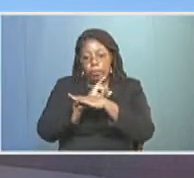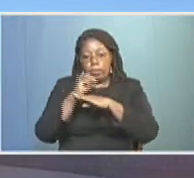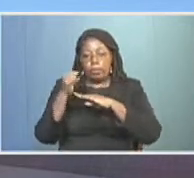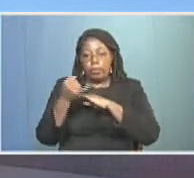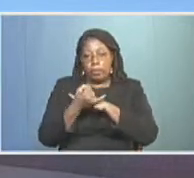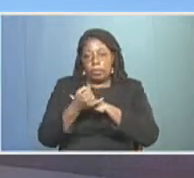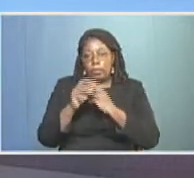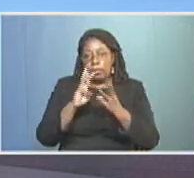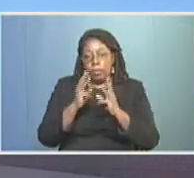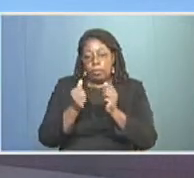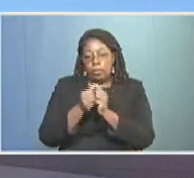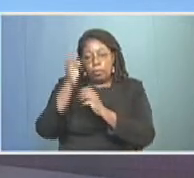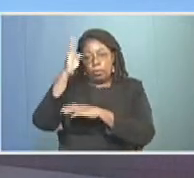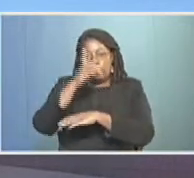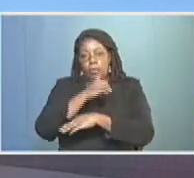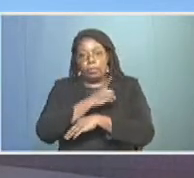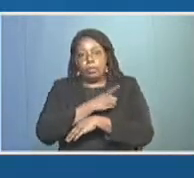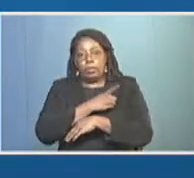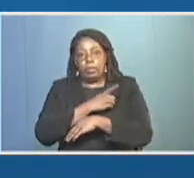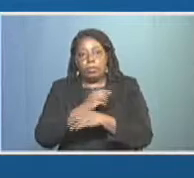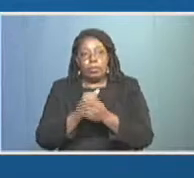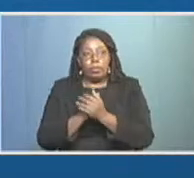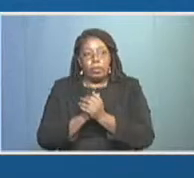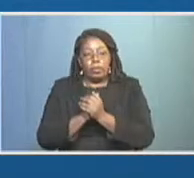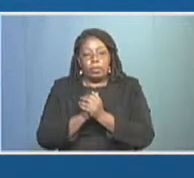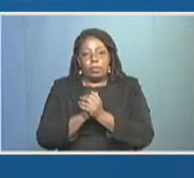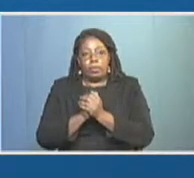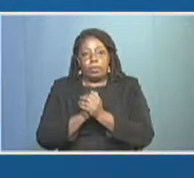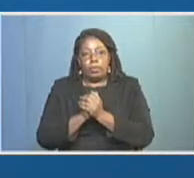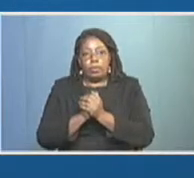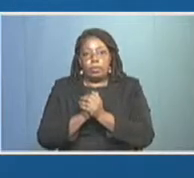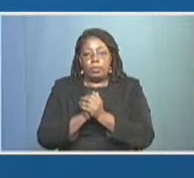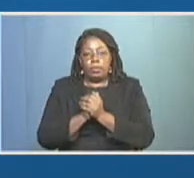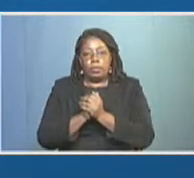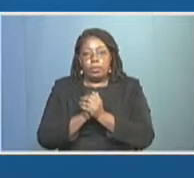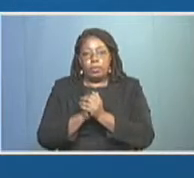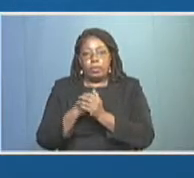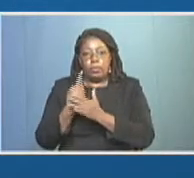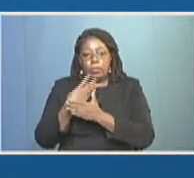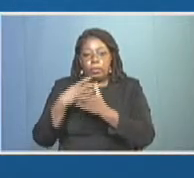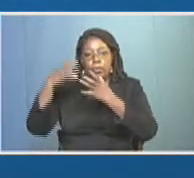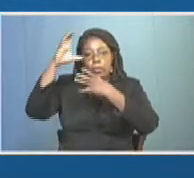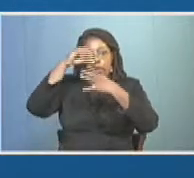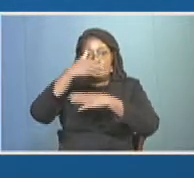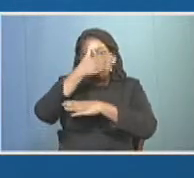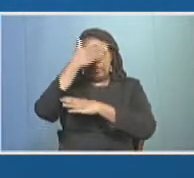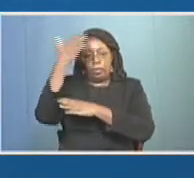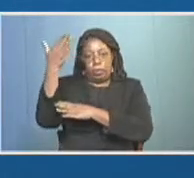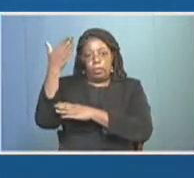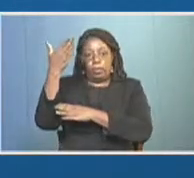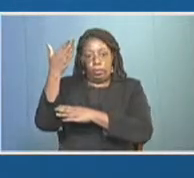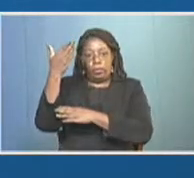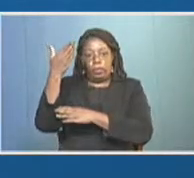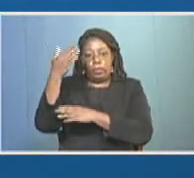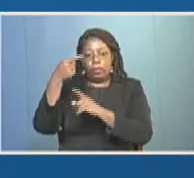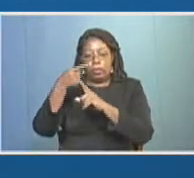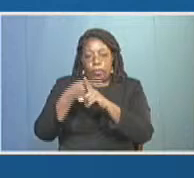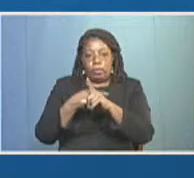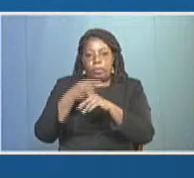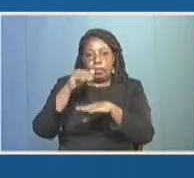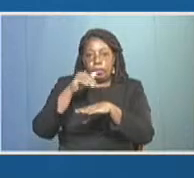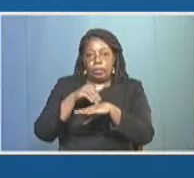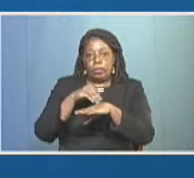Chief Meteorologist Basil Dean. Good evening, Basil. Good evening, Makishla. We are under cloudy skies outside of our studios. The temperature